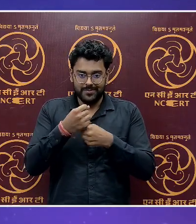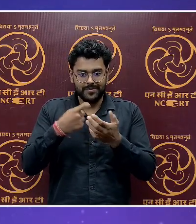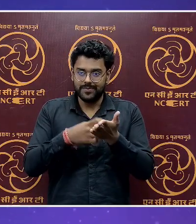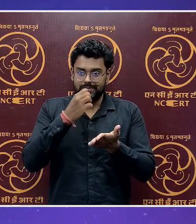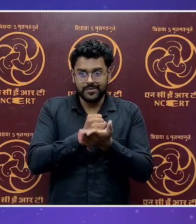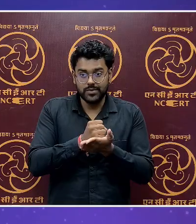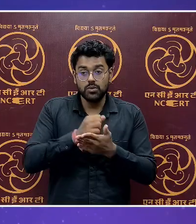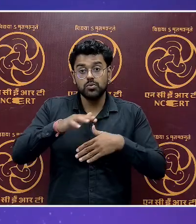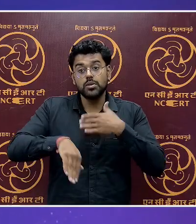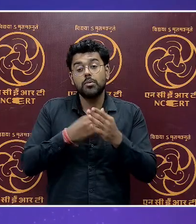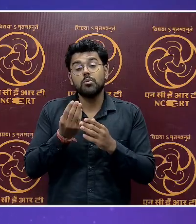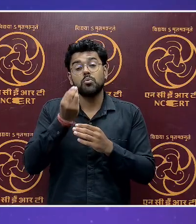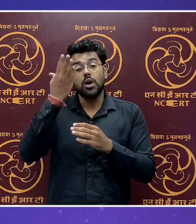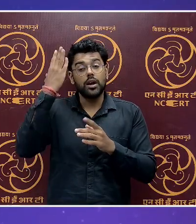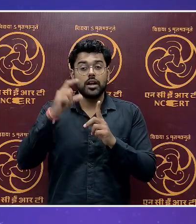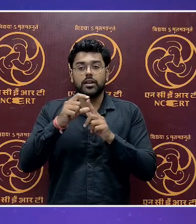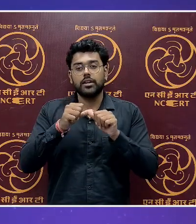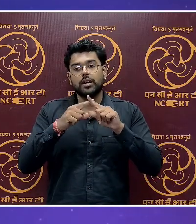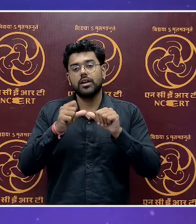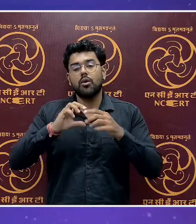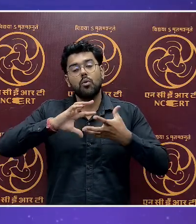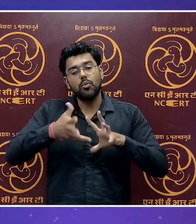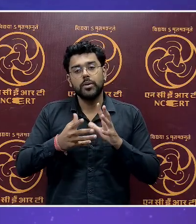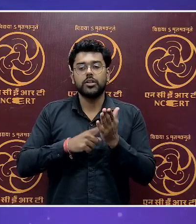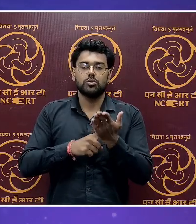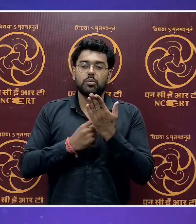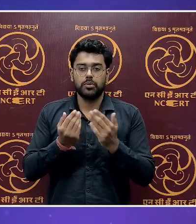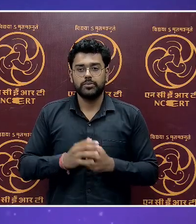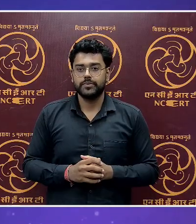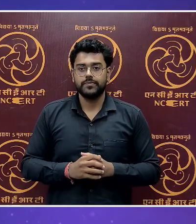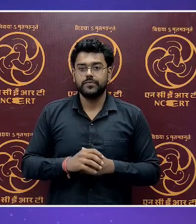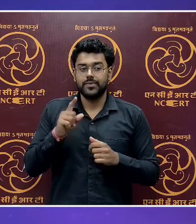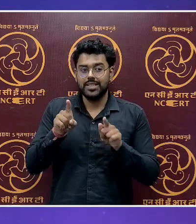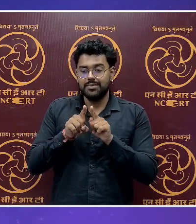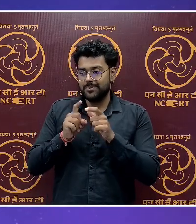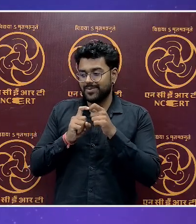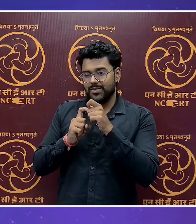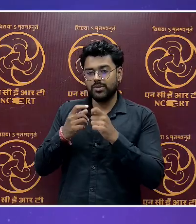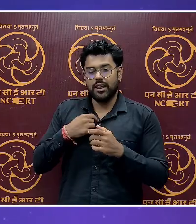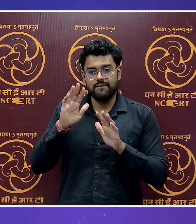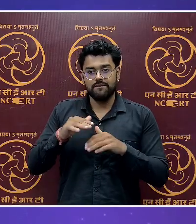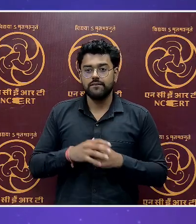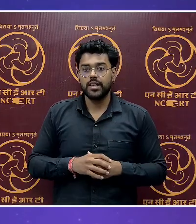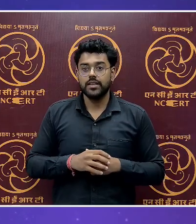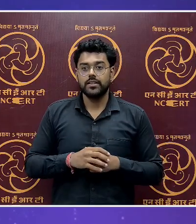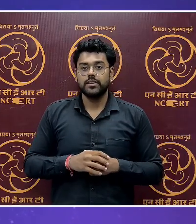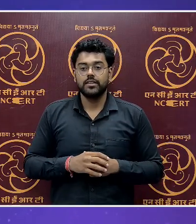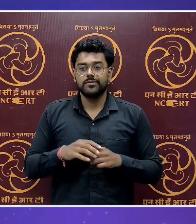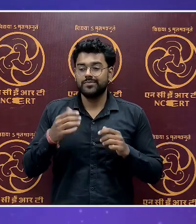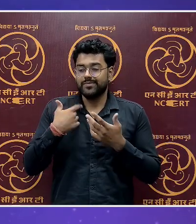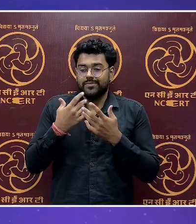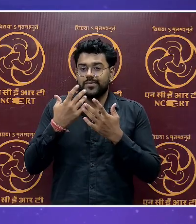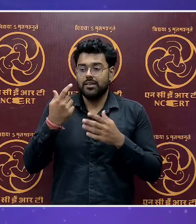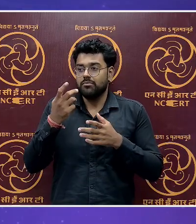get all the previous data in the app. Okay. One more questions I have received from the field when I